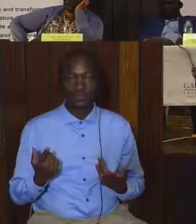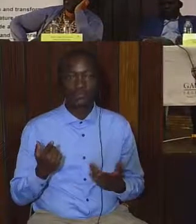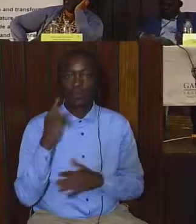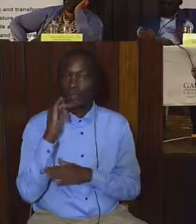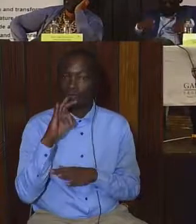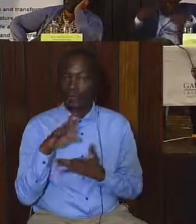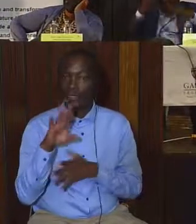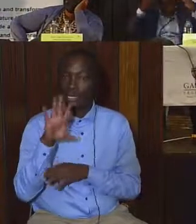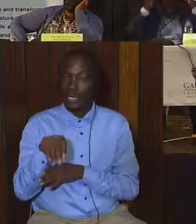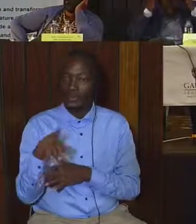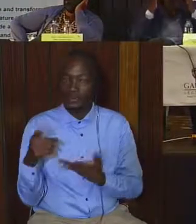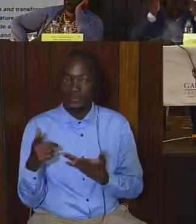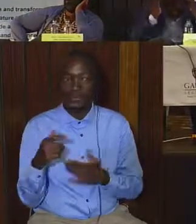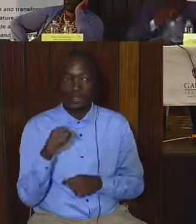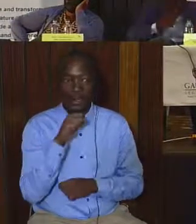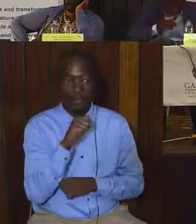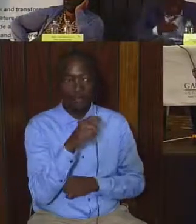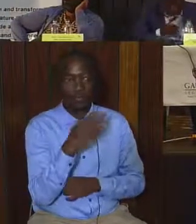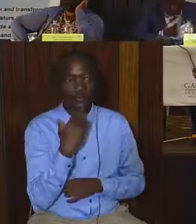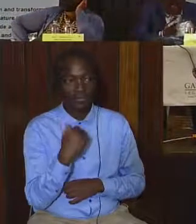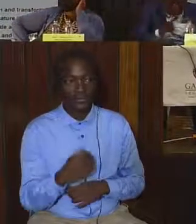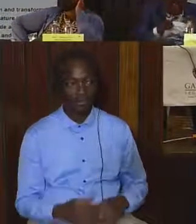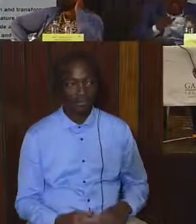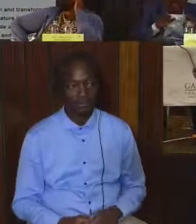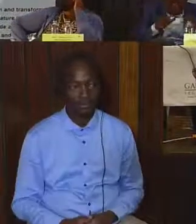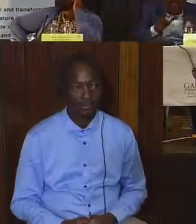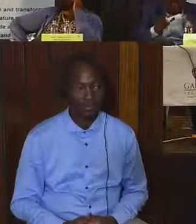to introduce themselves, there's a microphone, please.